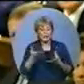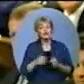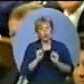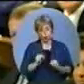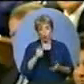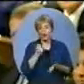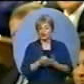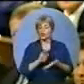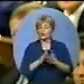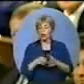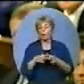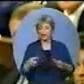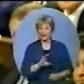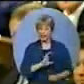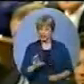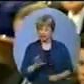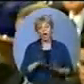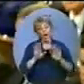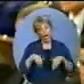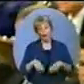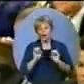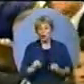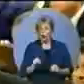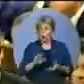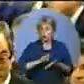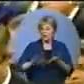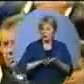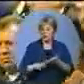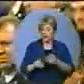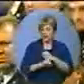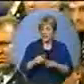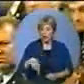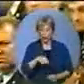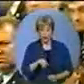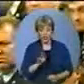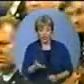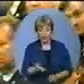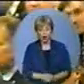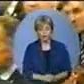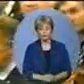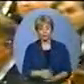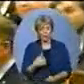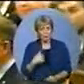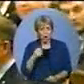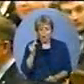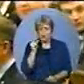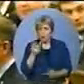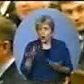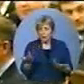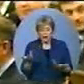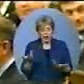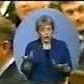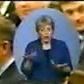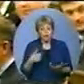Member is relying on, but what I can tell you is that Georgia Pacific has in fact committed to maintaining the current